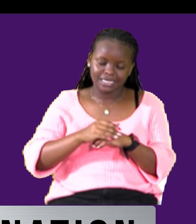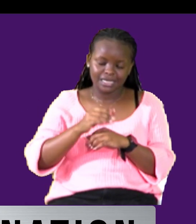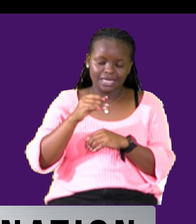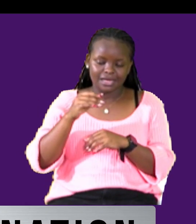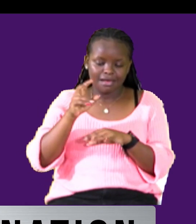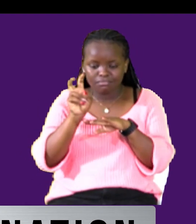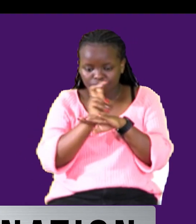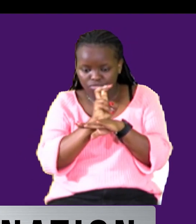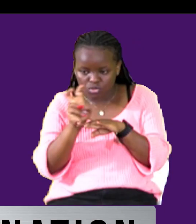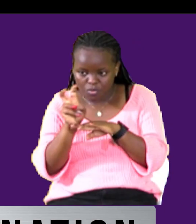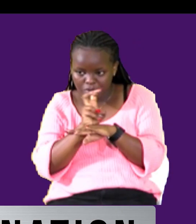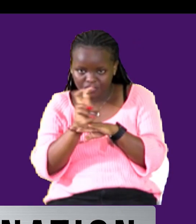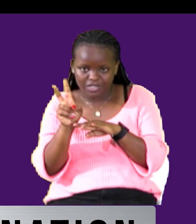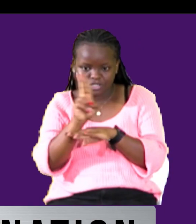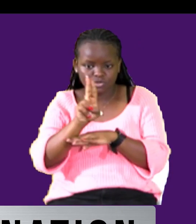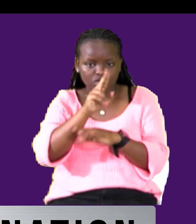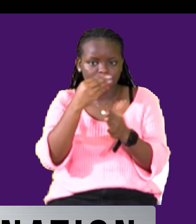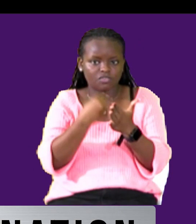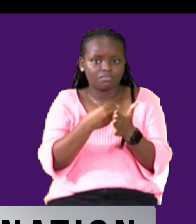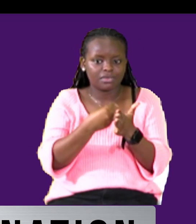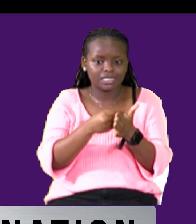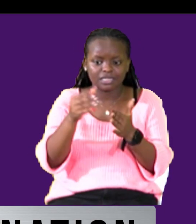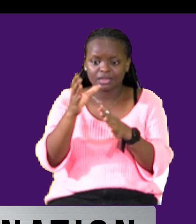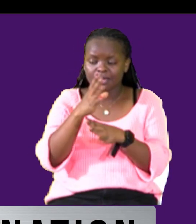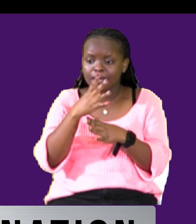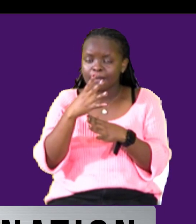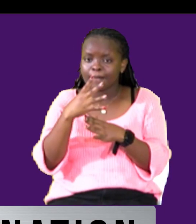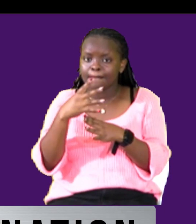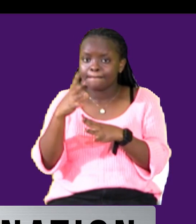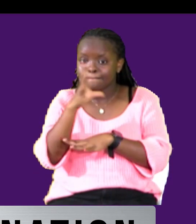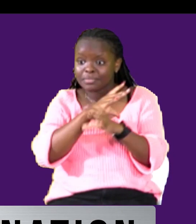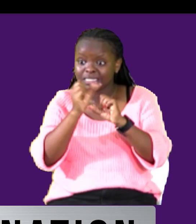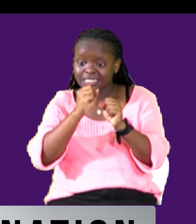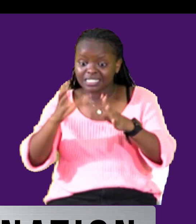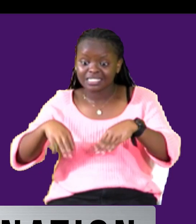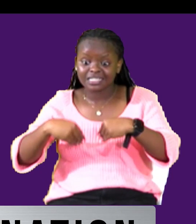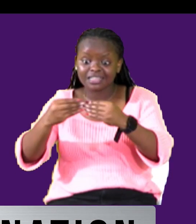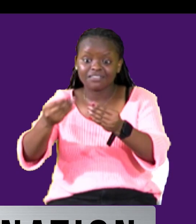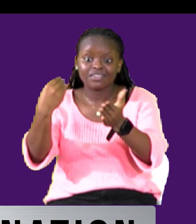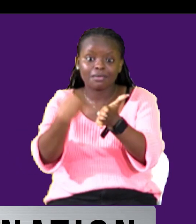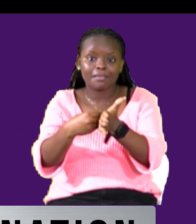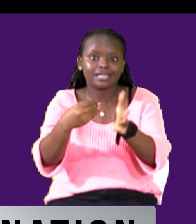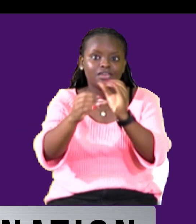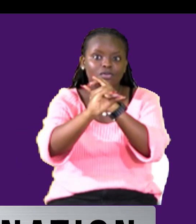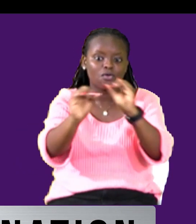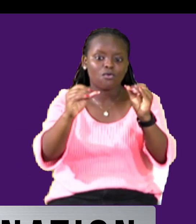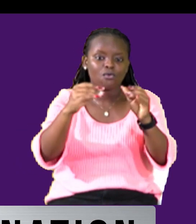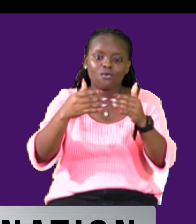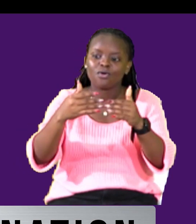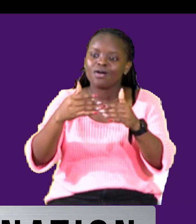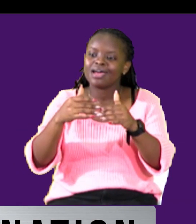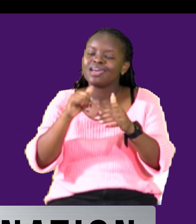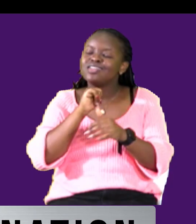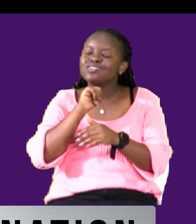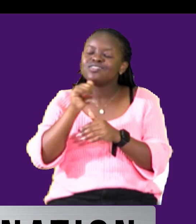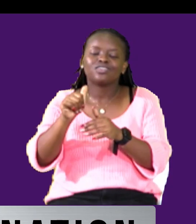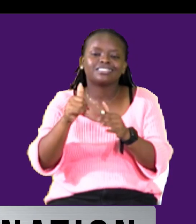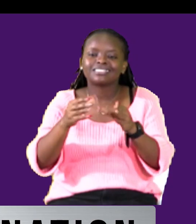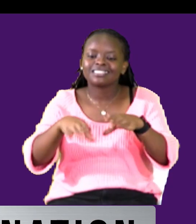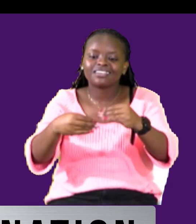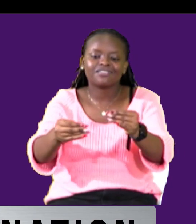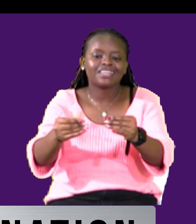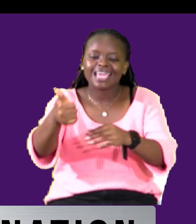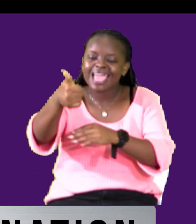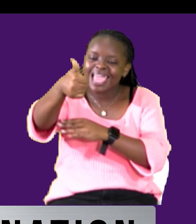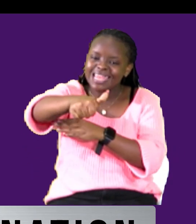right? Actually, the president should not be dishing out any money, leave alone food. No, he shouldn't be giving out any